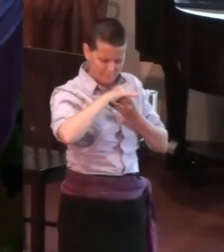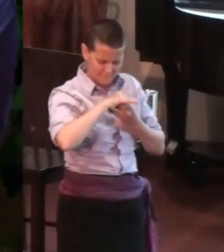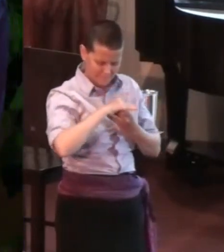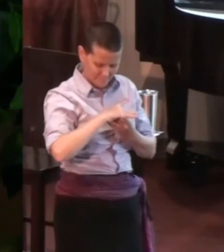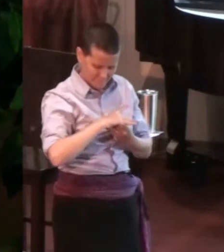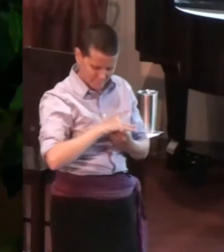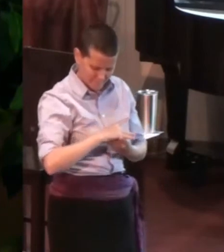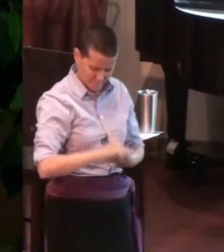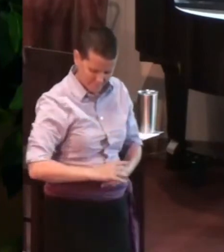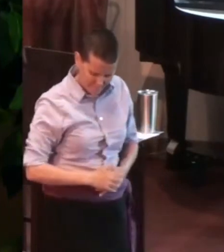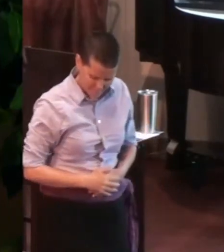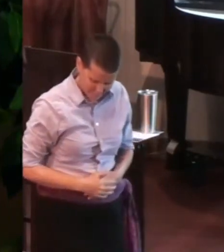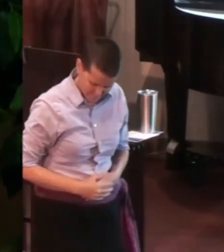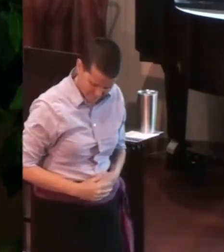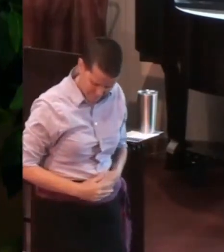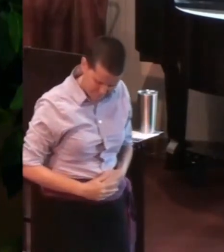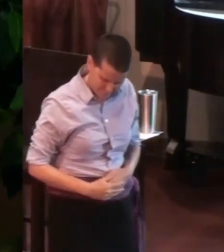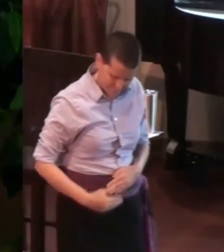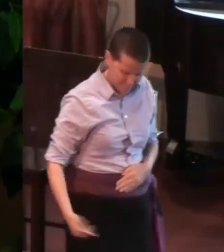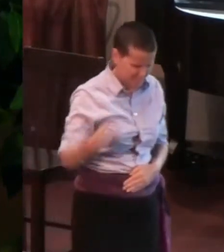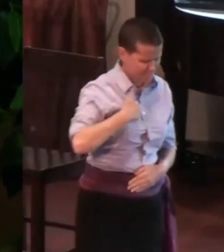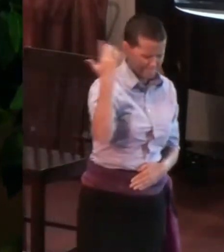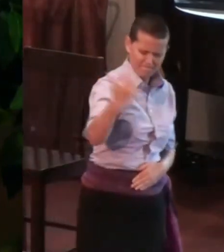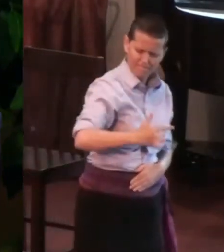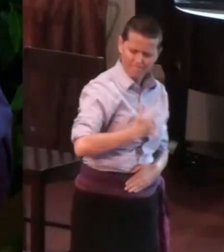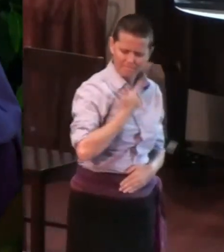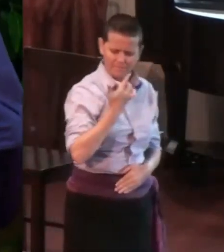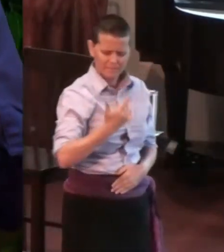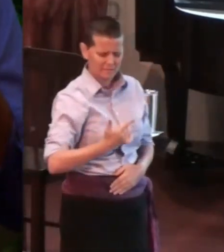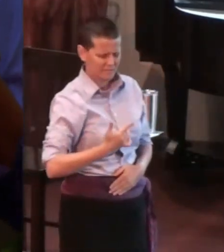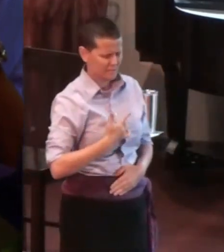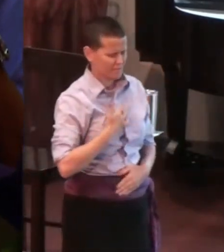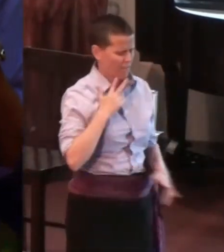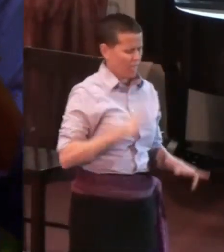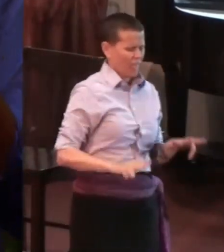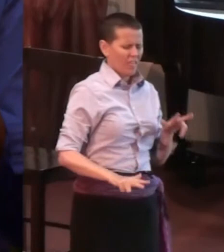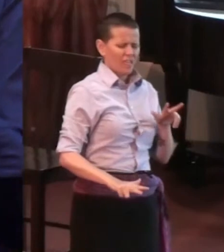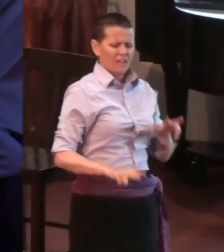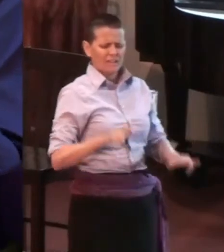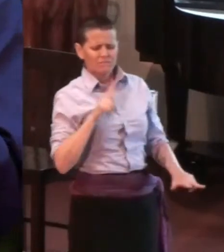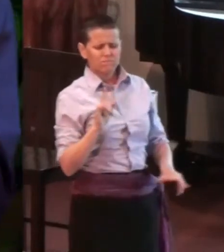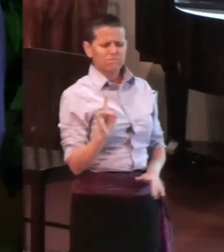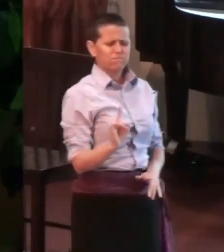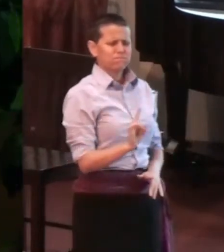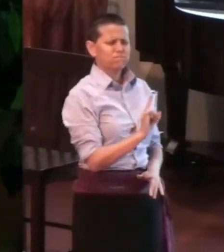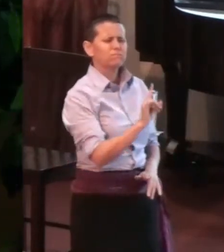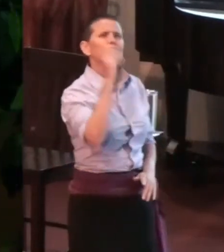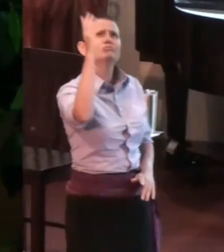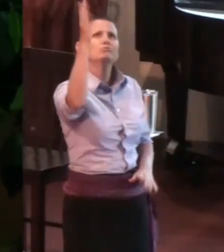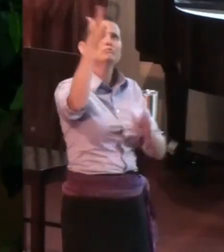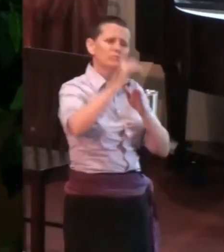When I've lost my direction, you're the compass for